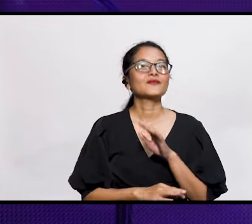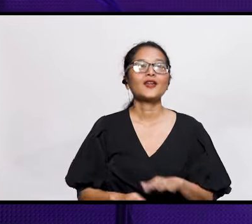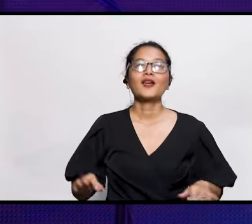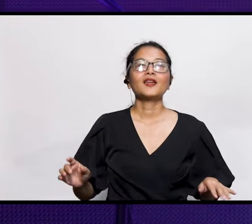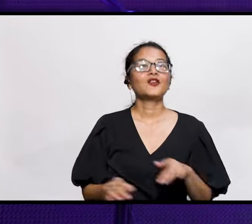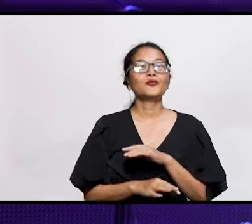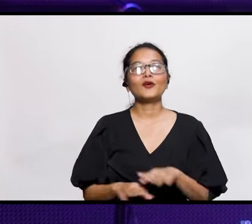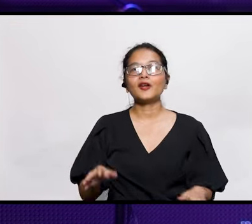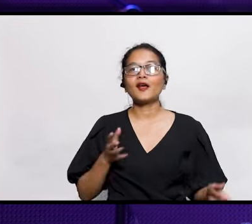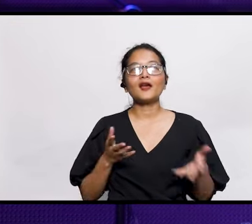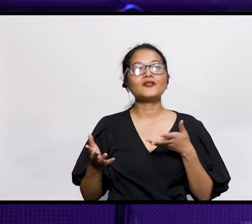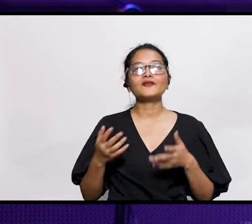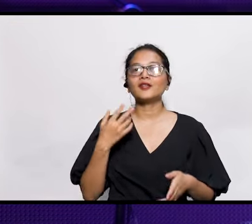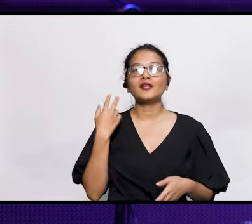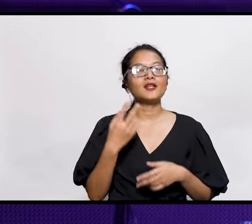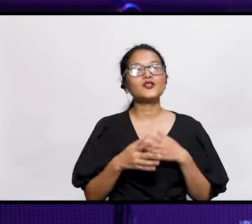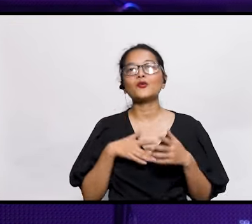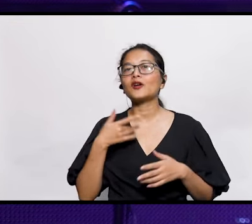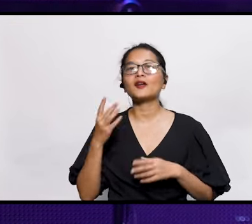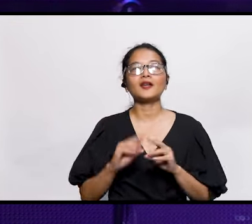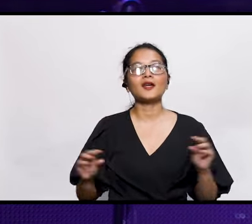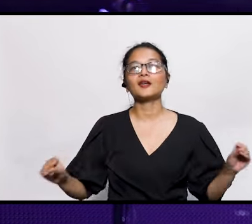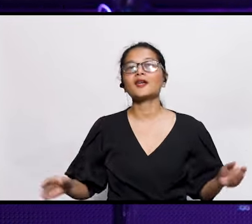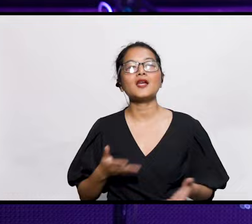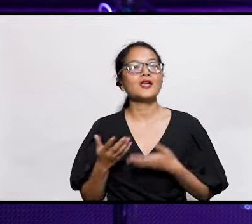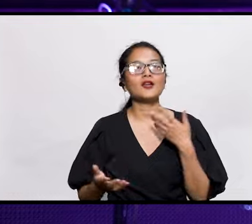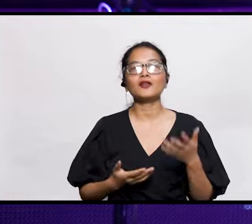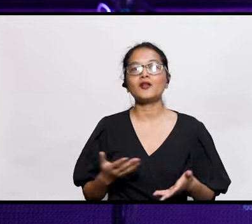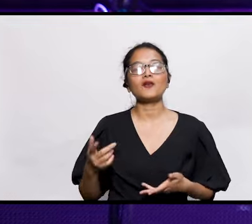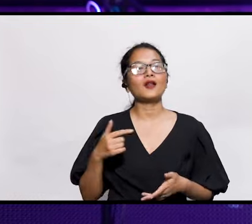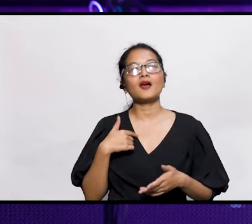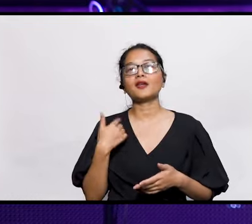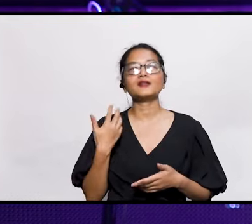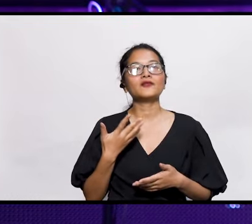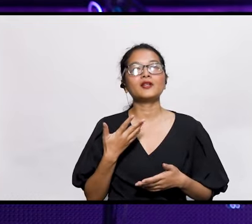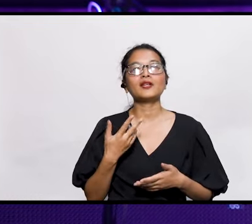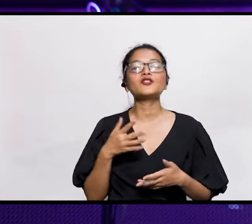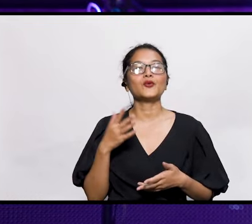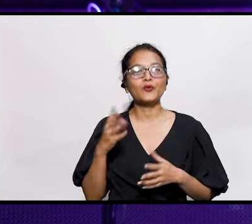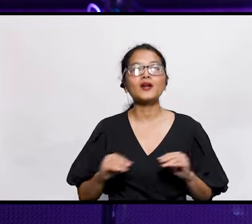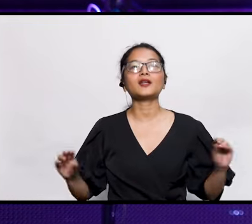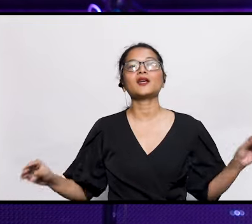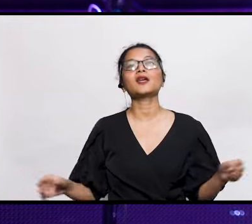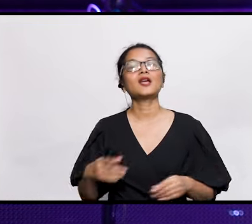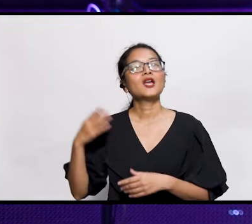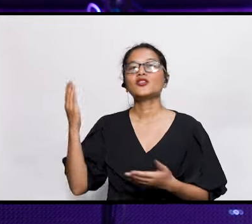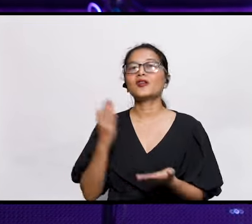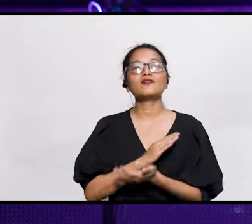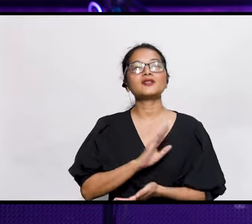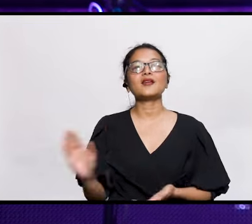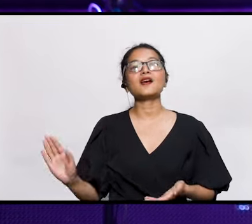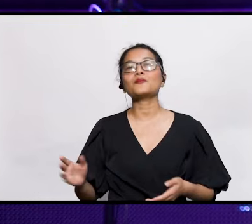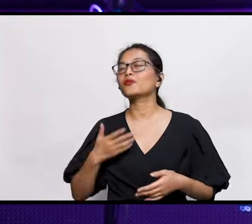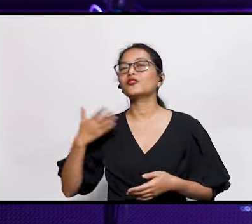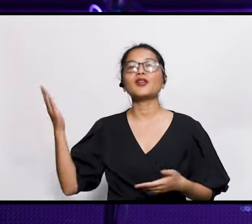are Even when I don't you working Even when I don't feel it you working